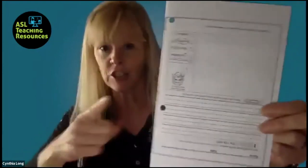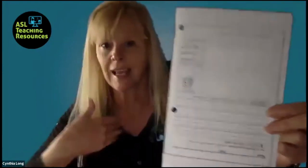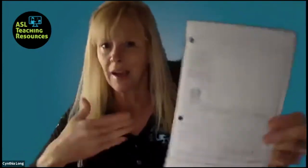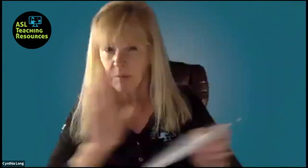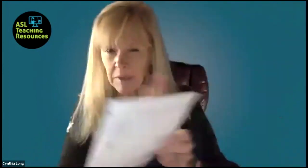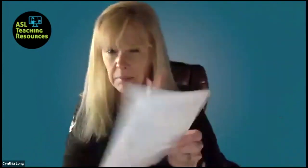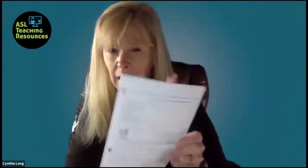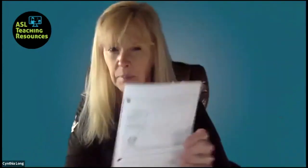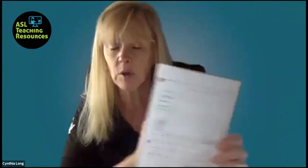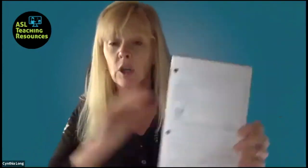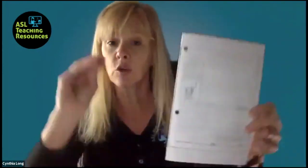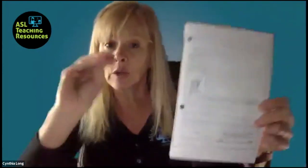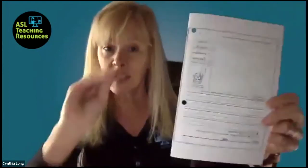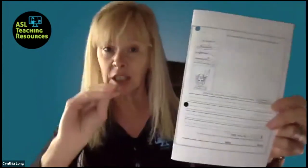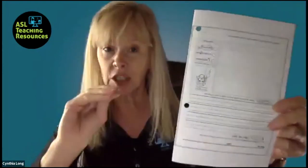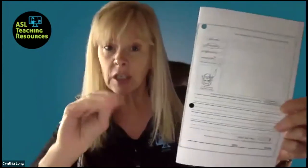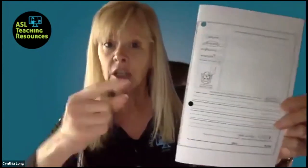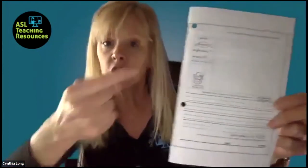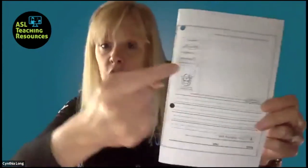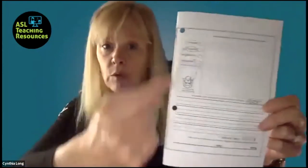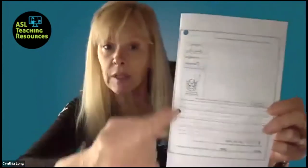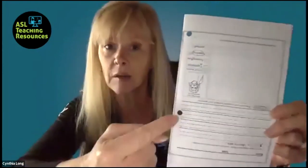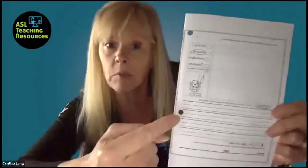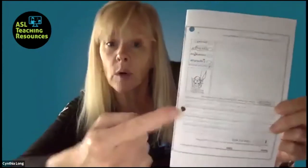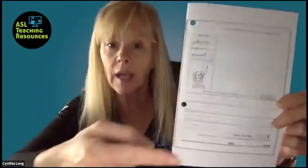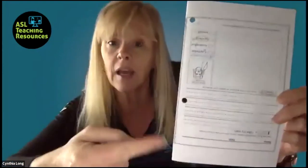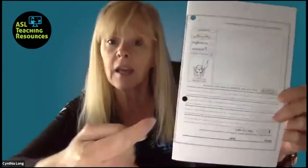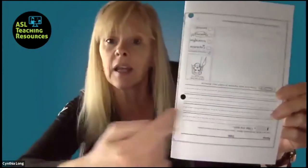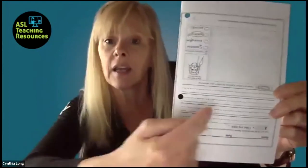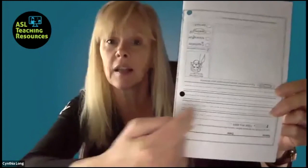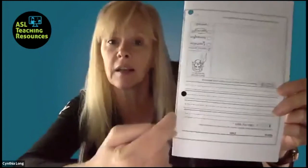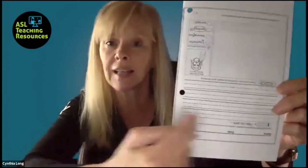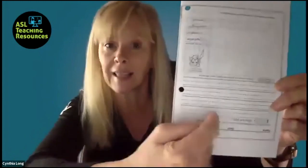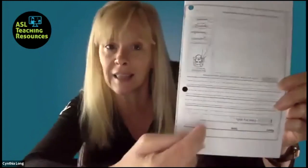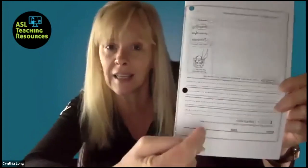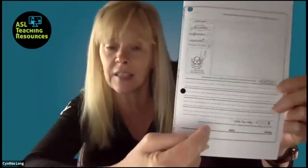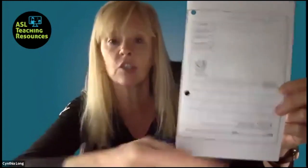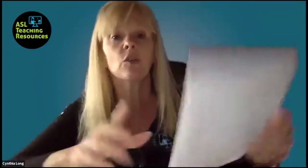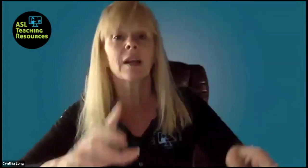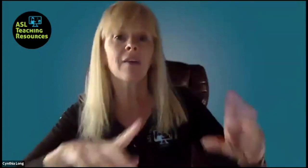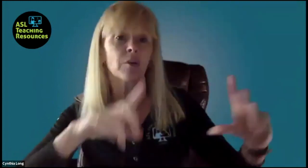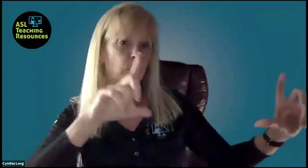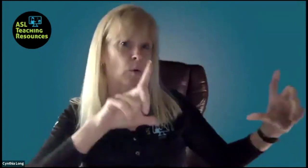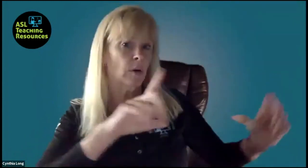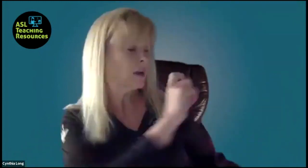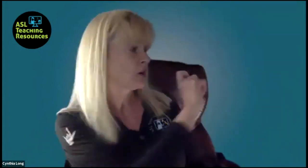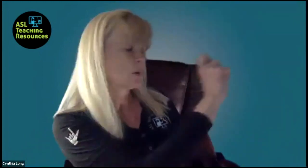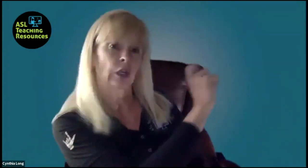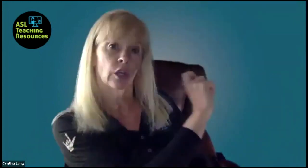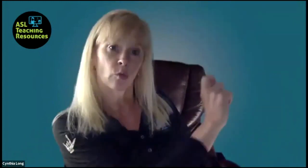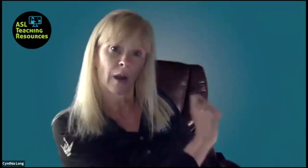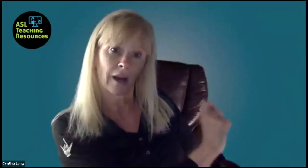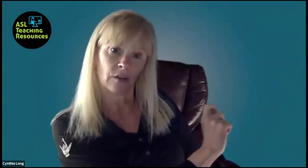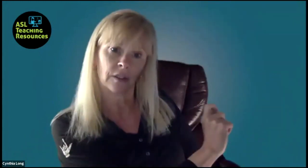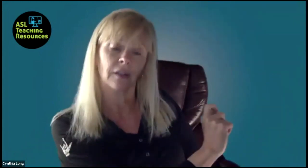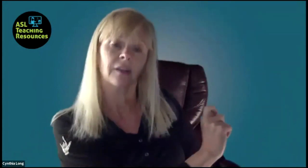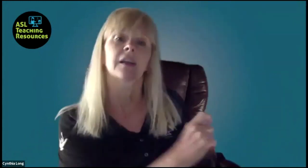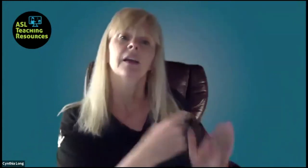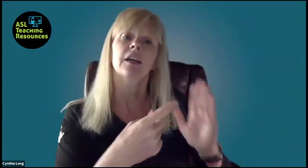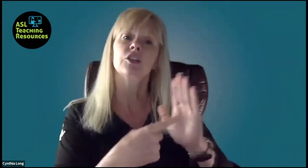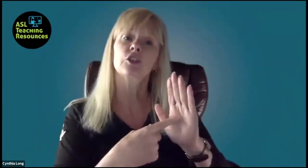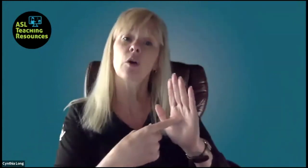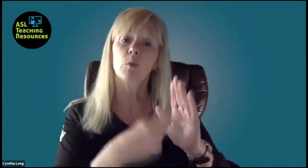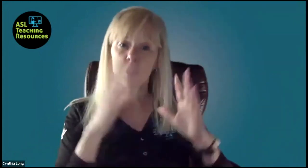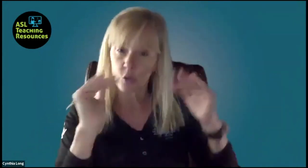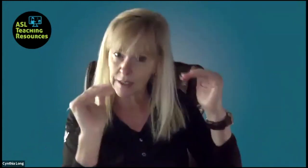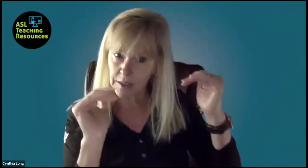could actually have them get paper and you can teach it and show them. Go ahead and then like this, and you can have a board here where you can write on